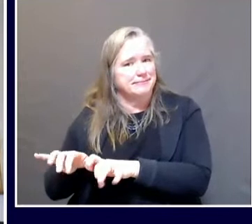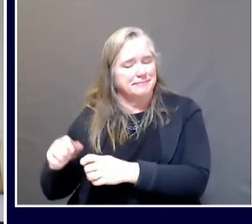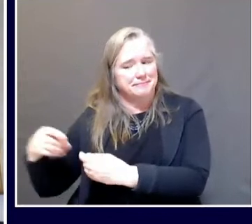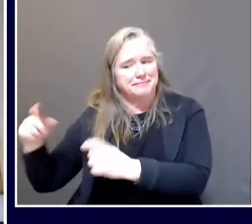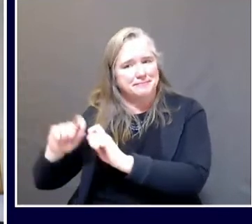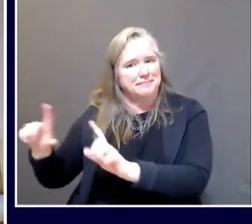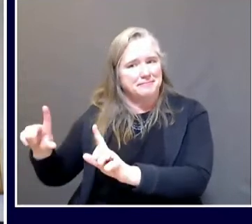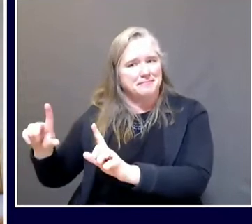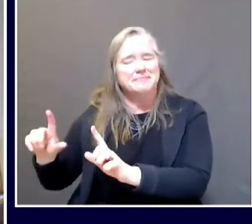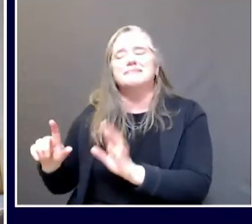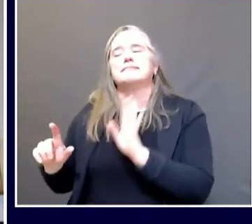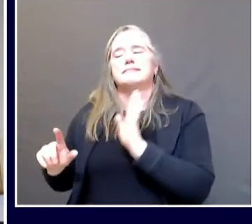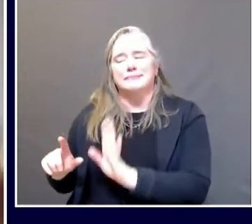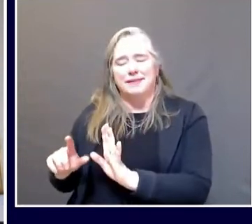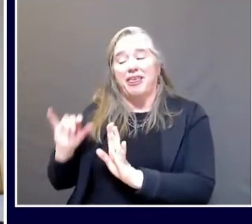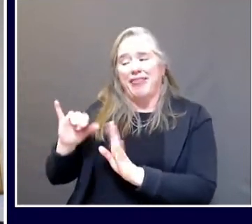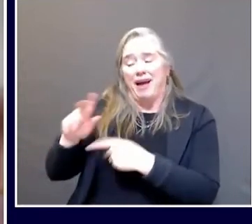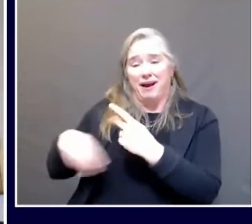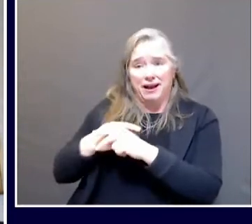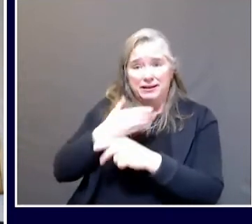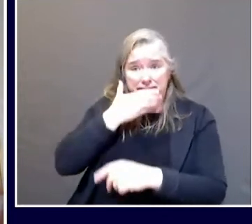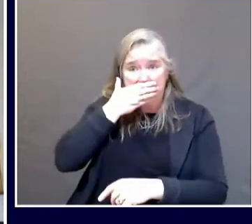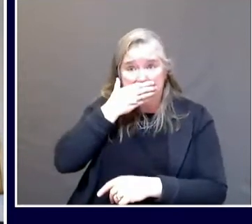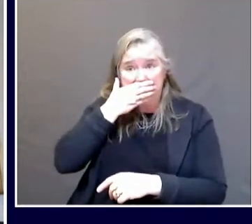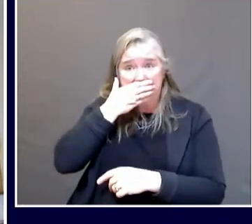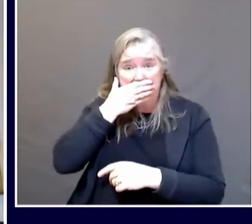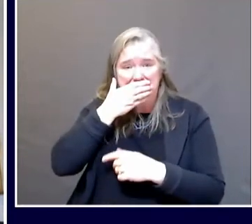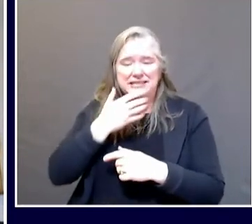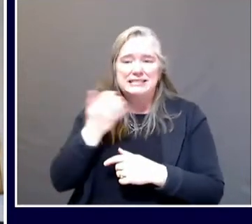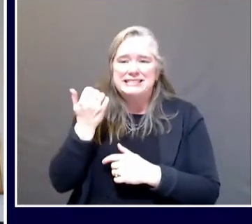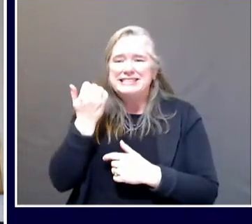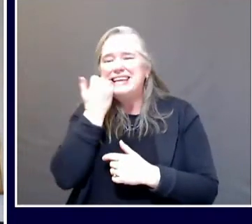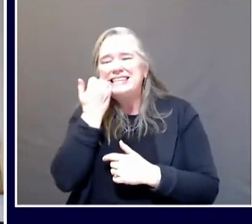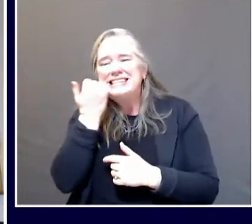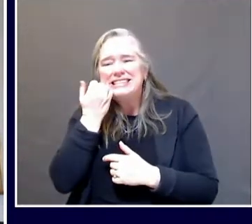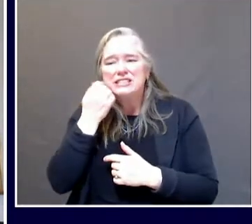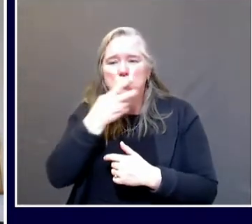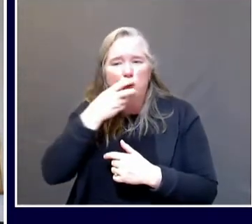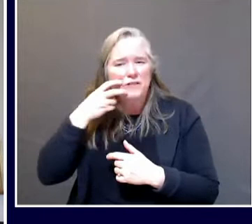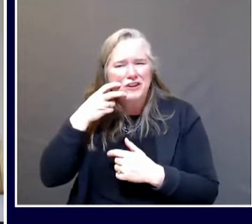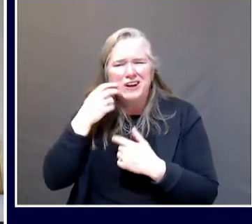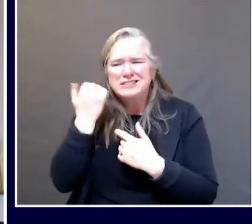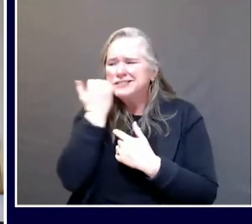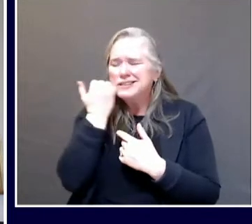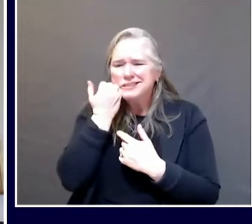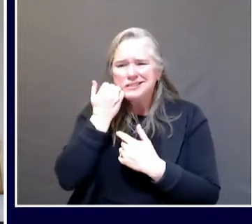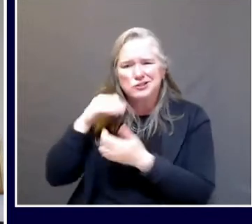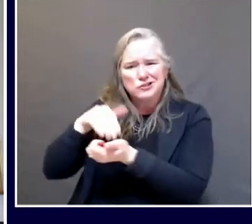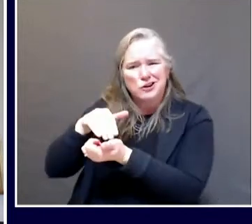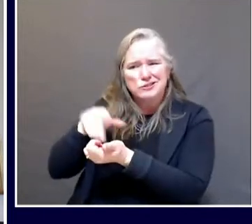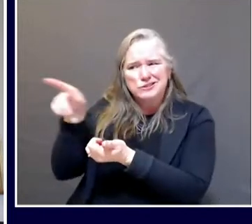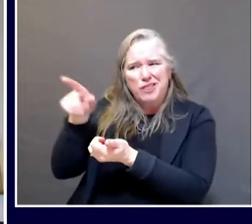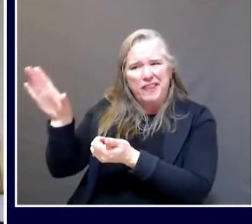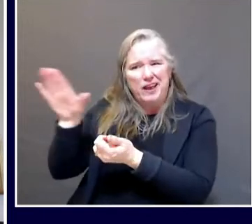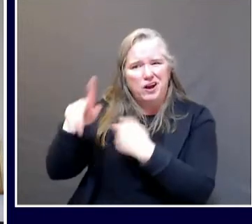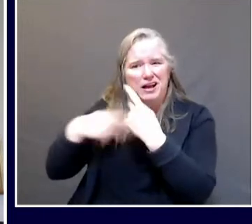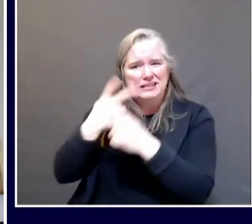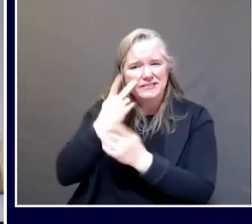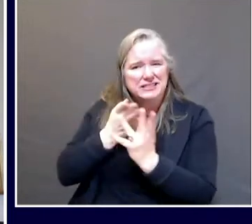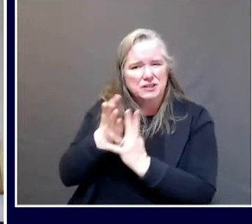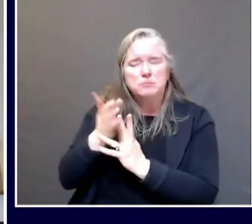We'll get back in touch with you on those dental hygiene shields that you noted. Yeah, we'll get back in touch with you on